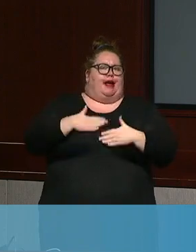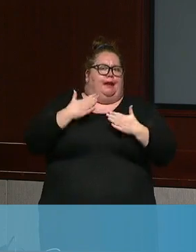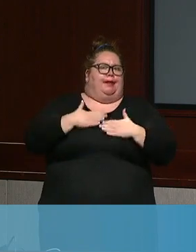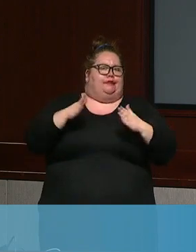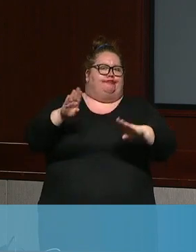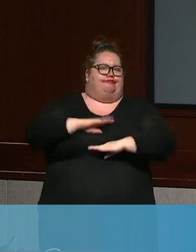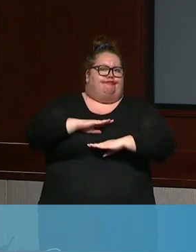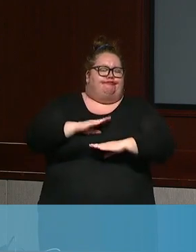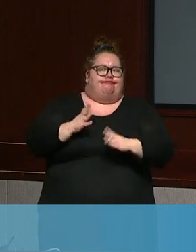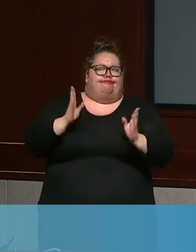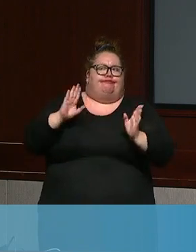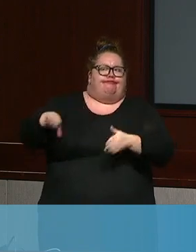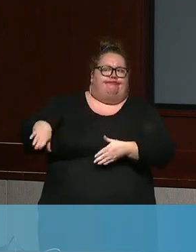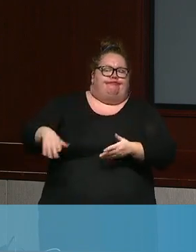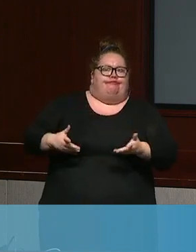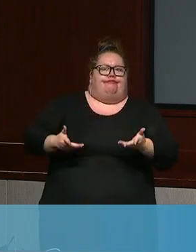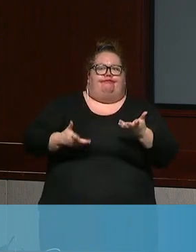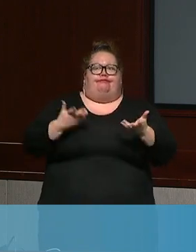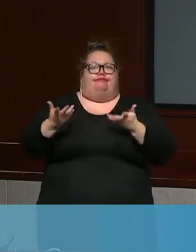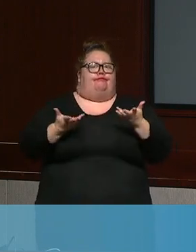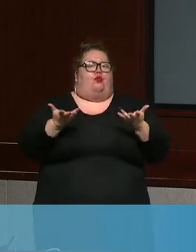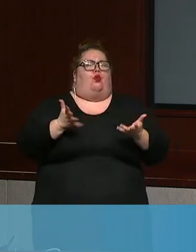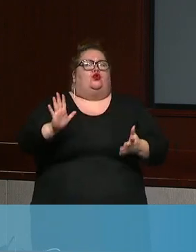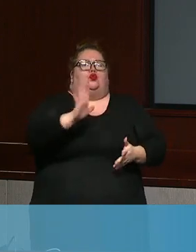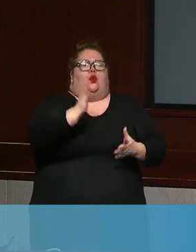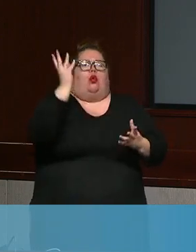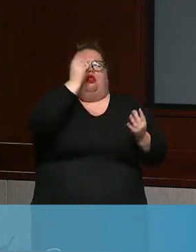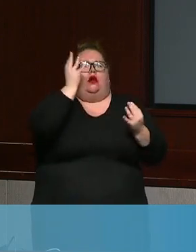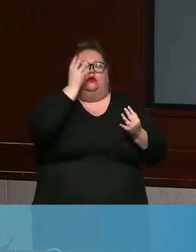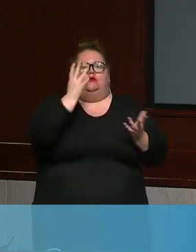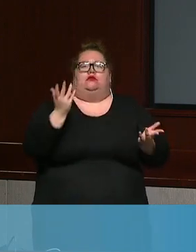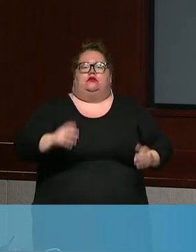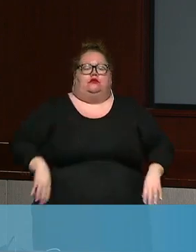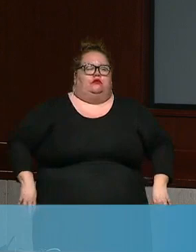educators? What do you think about that?